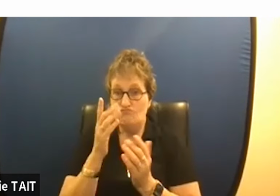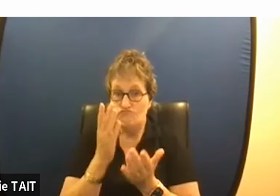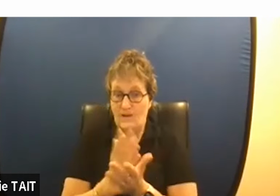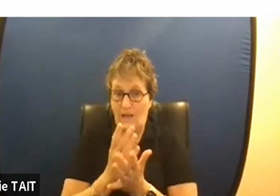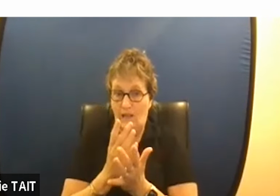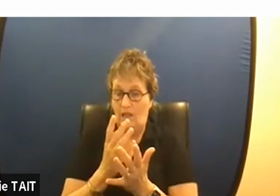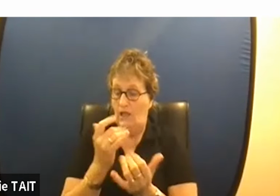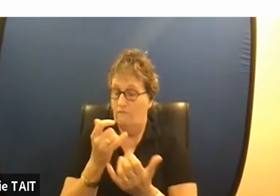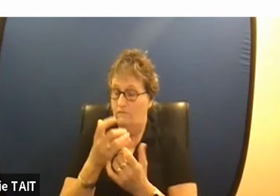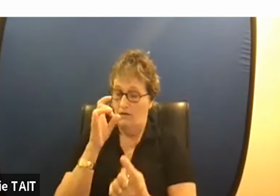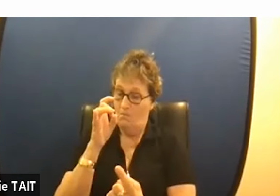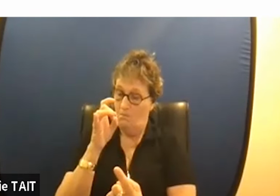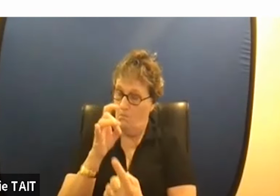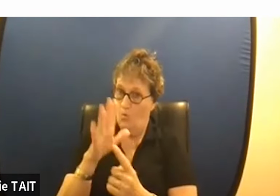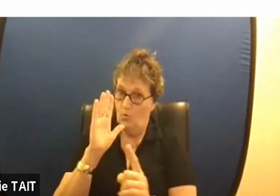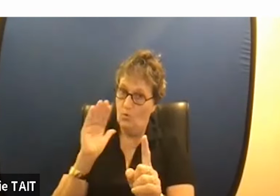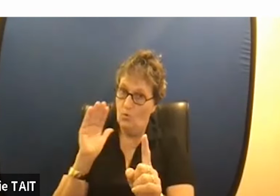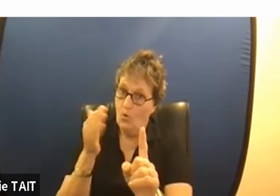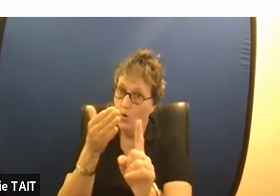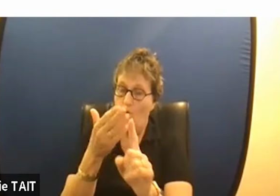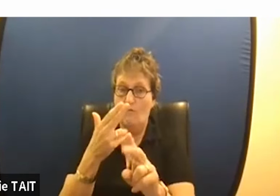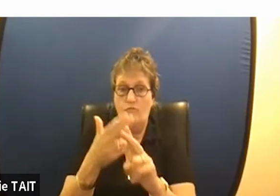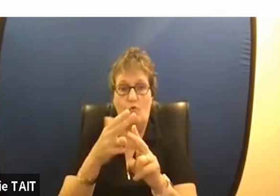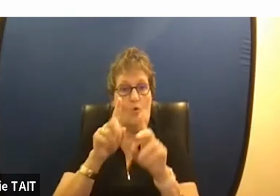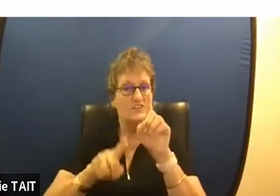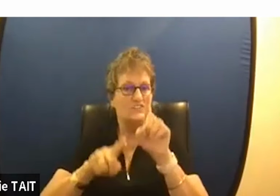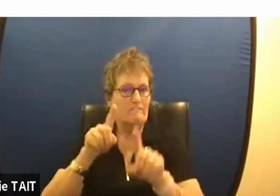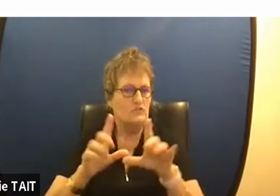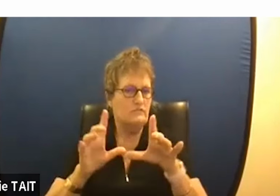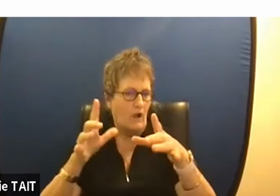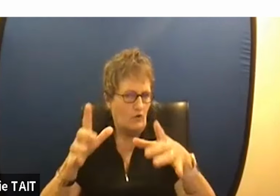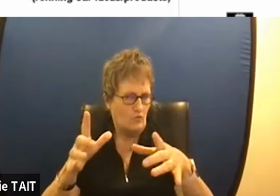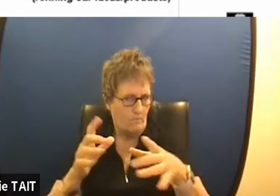of Diversified, to create that possibility.